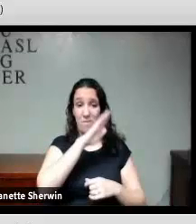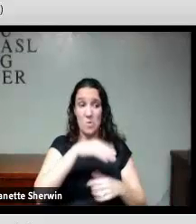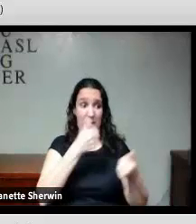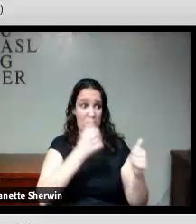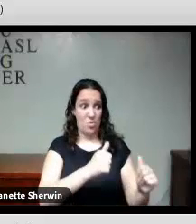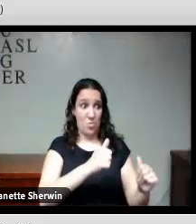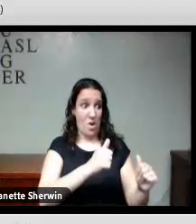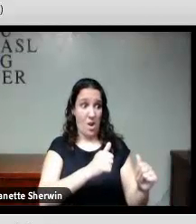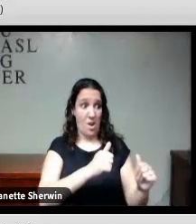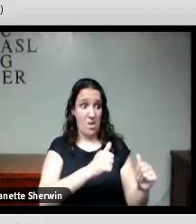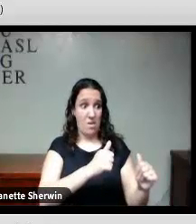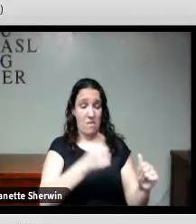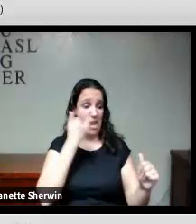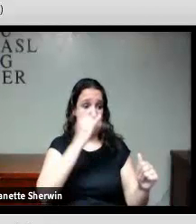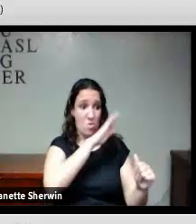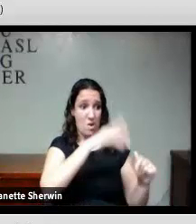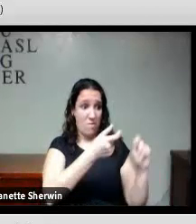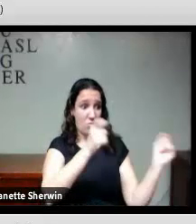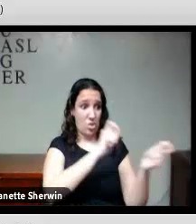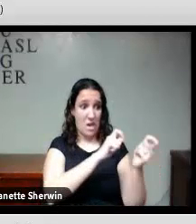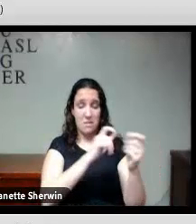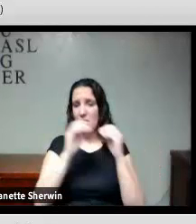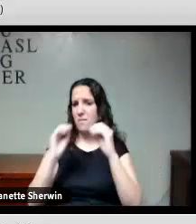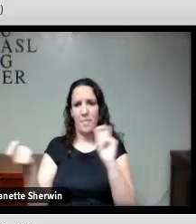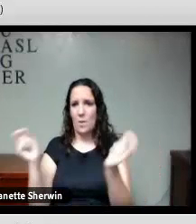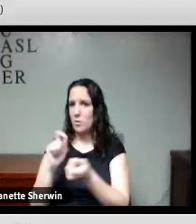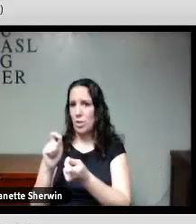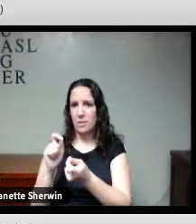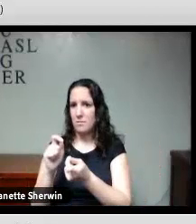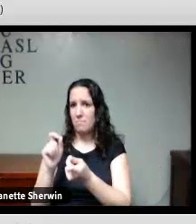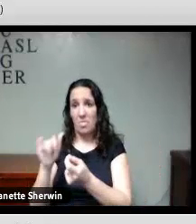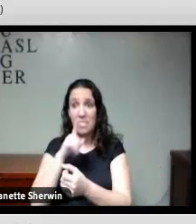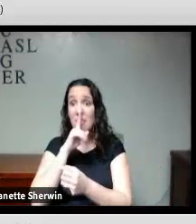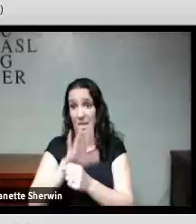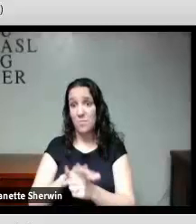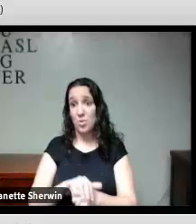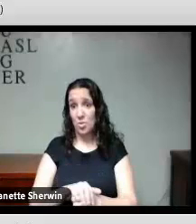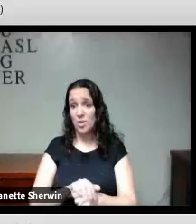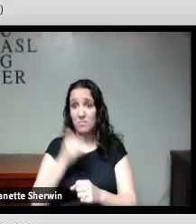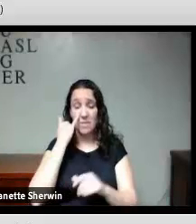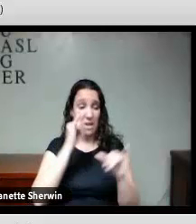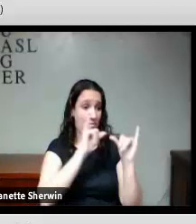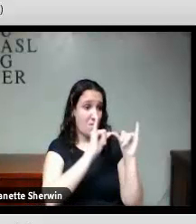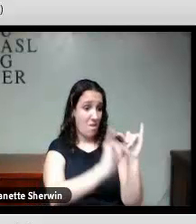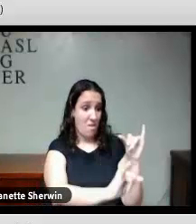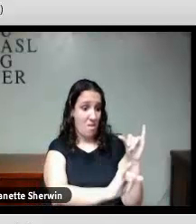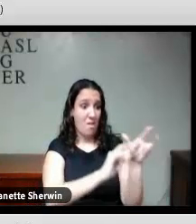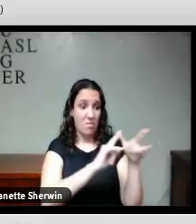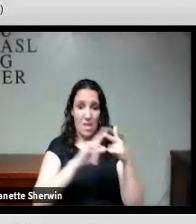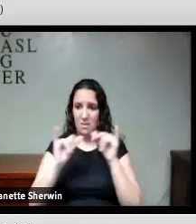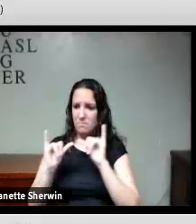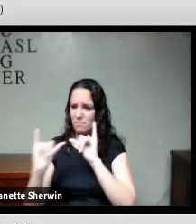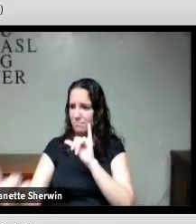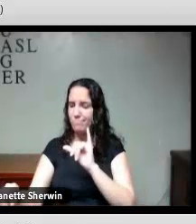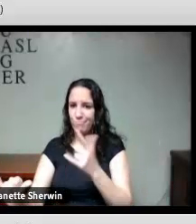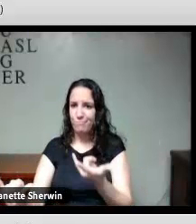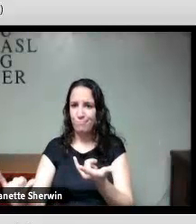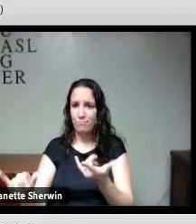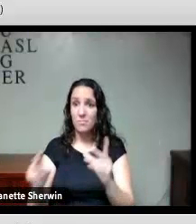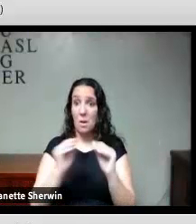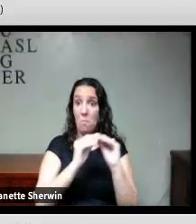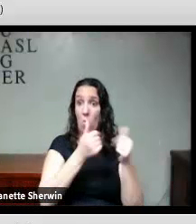change. That's a guarantee. If things stay the same, then things stay the same. But the more you try and work at these kinds